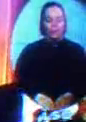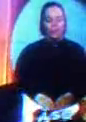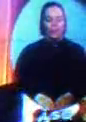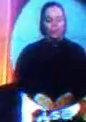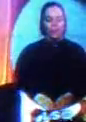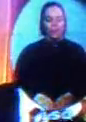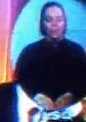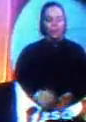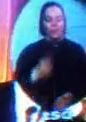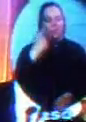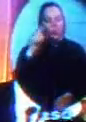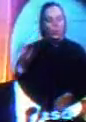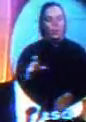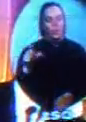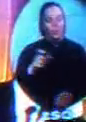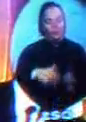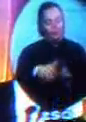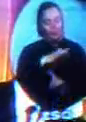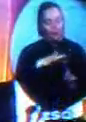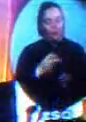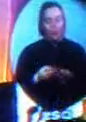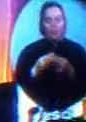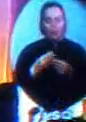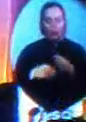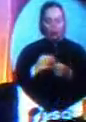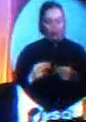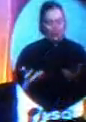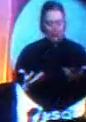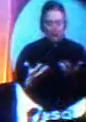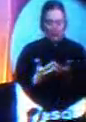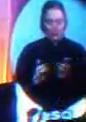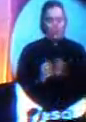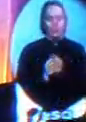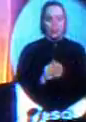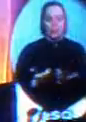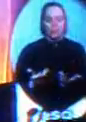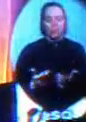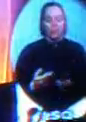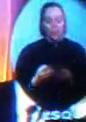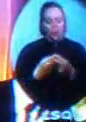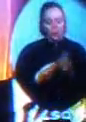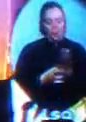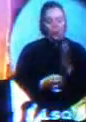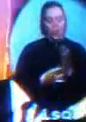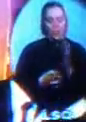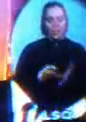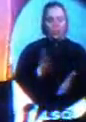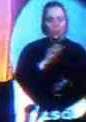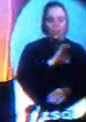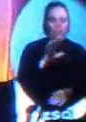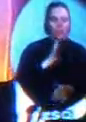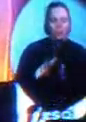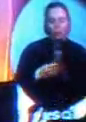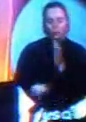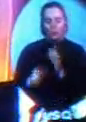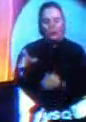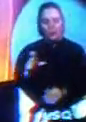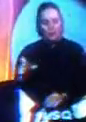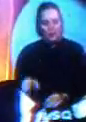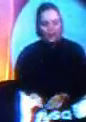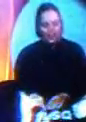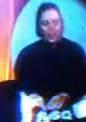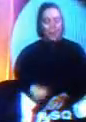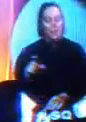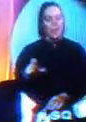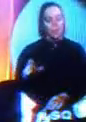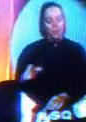me. The Honourable Member for Vaudreuil-Soulanges. For Quebec, environment and economy go together. The